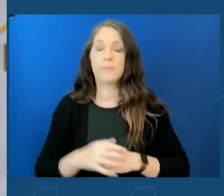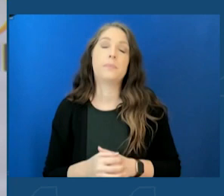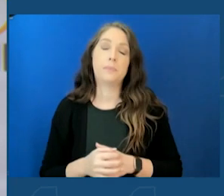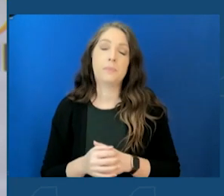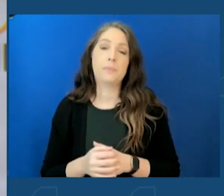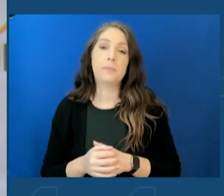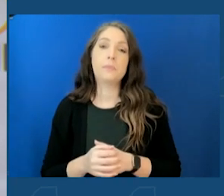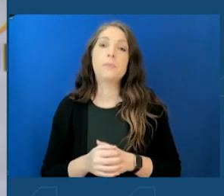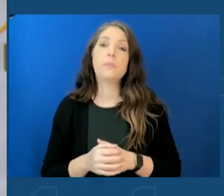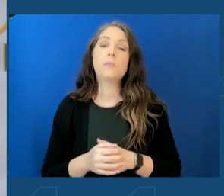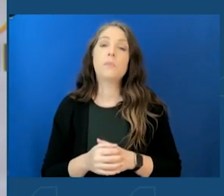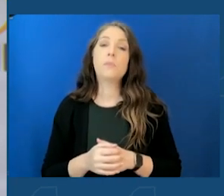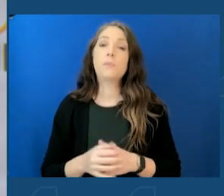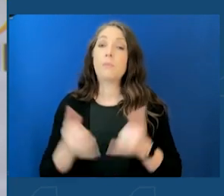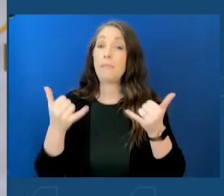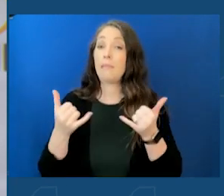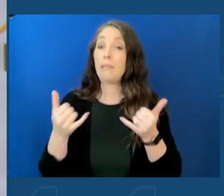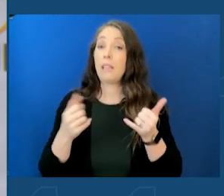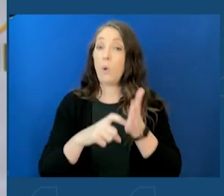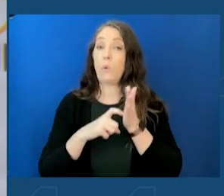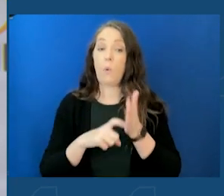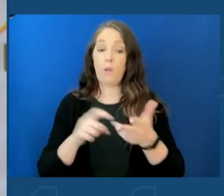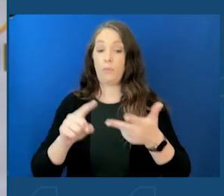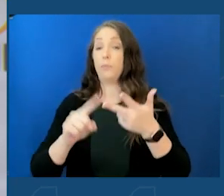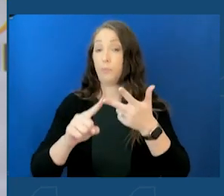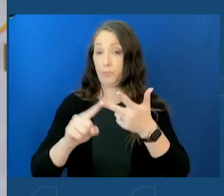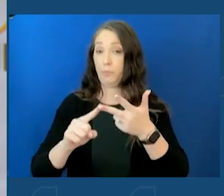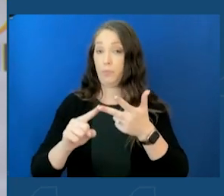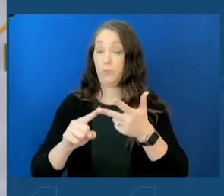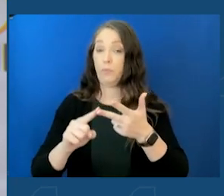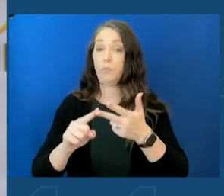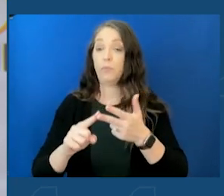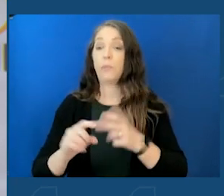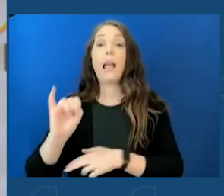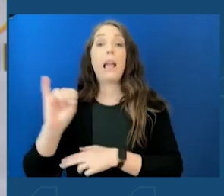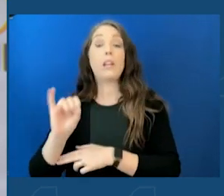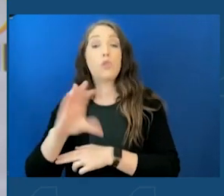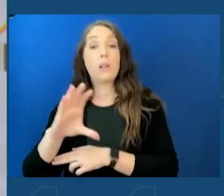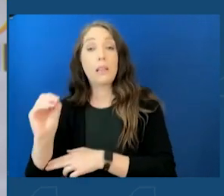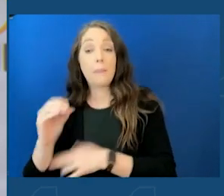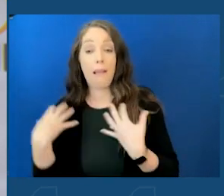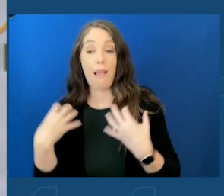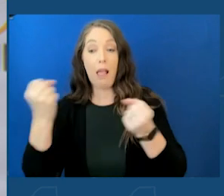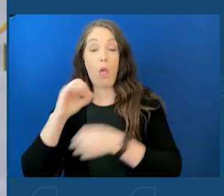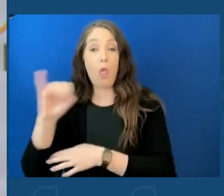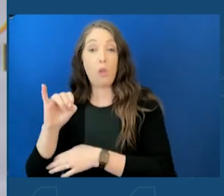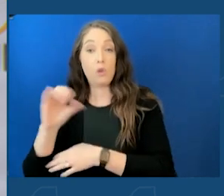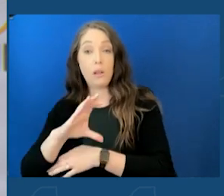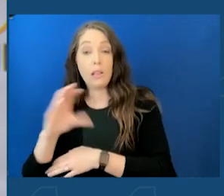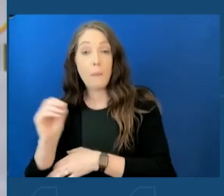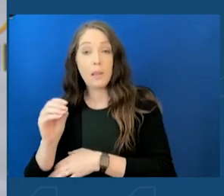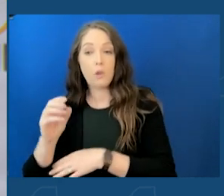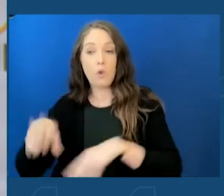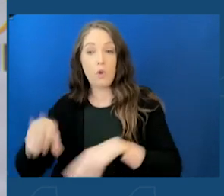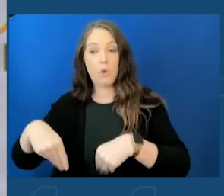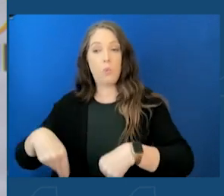we're going to be requiring on our third bill for insurance companies, health insurance companies, to provide domestic violence victims with the options of providing